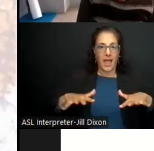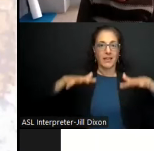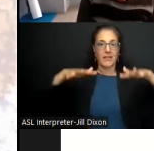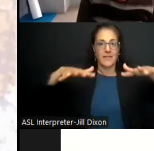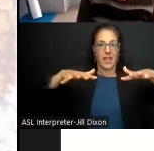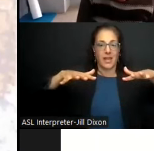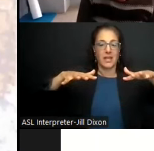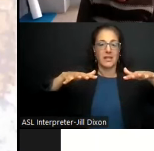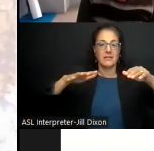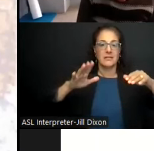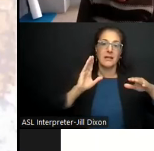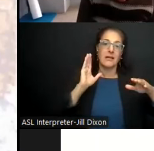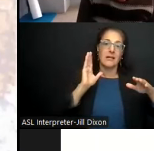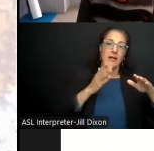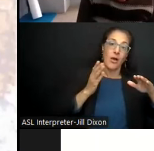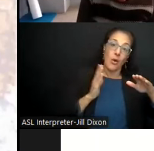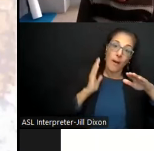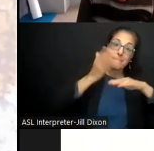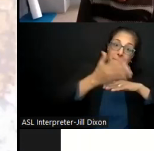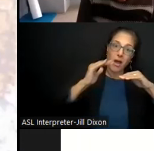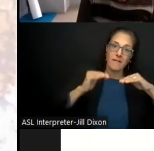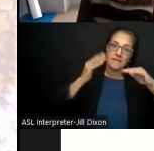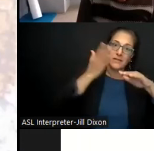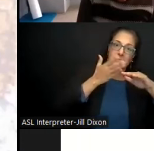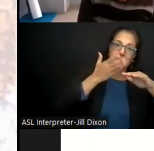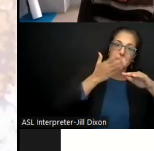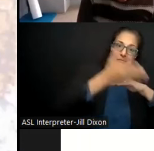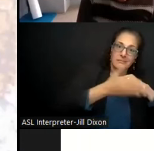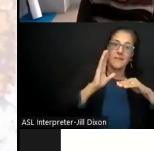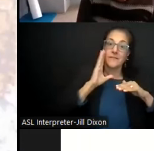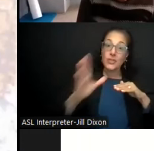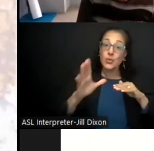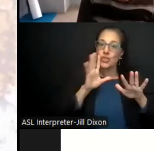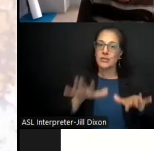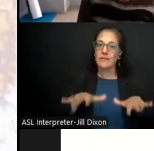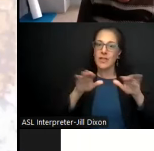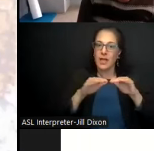future flood level. But if you take a look at sort of the more